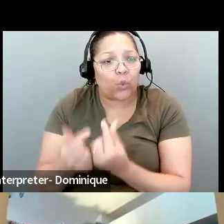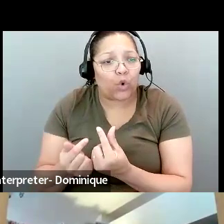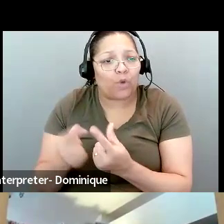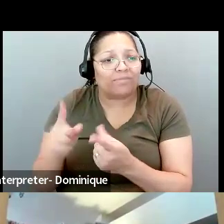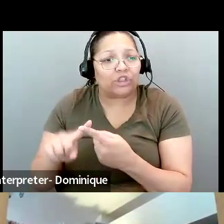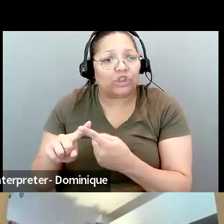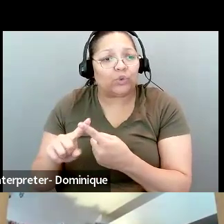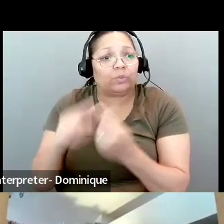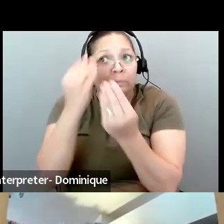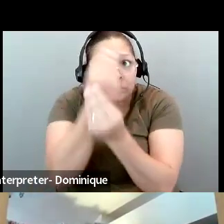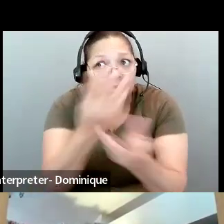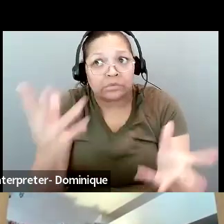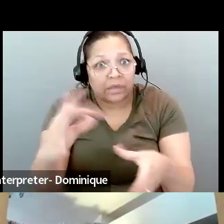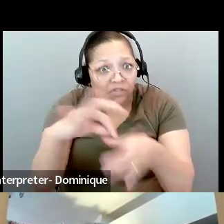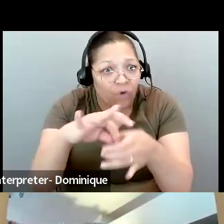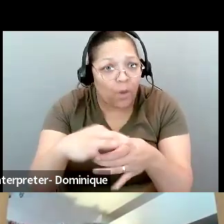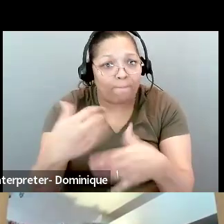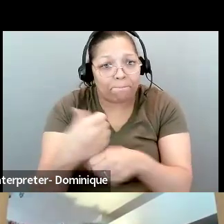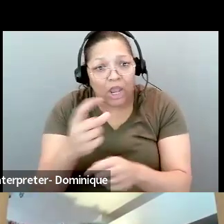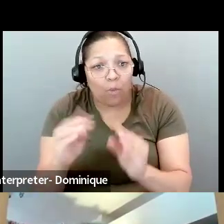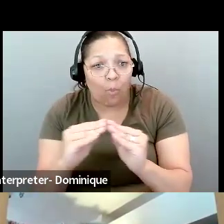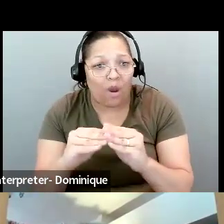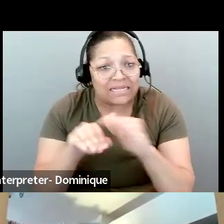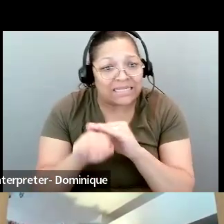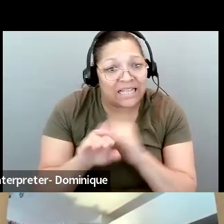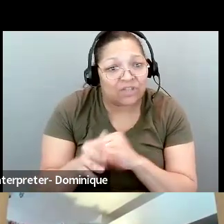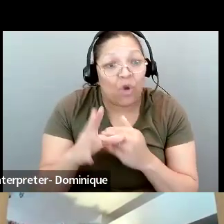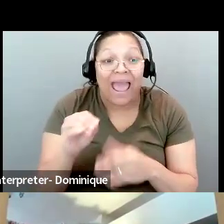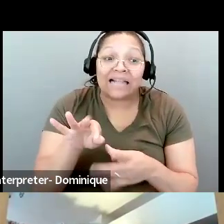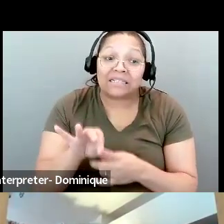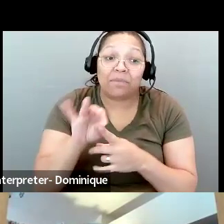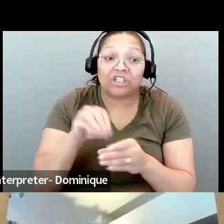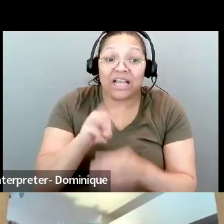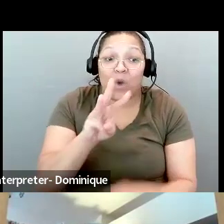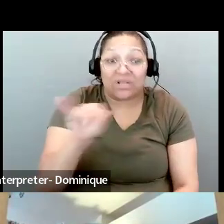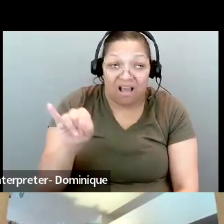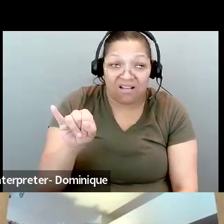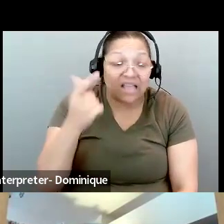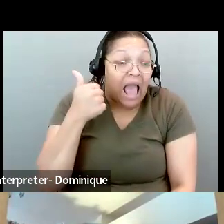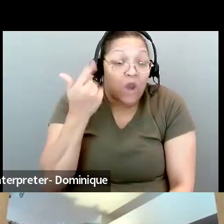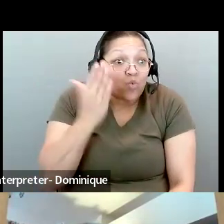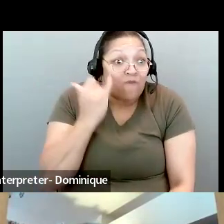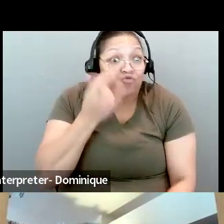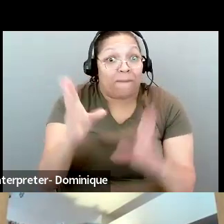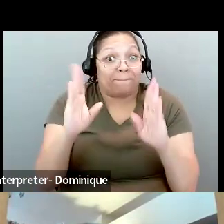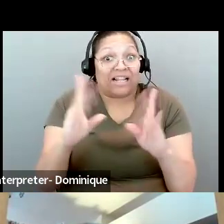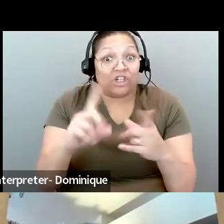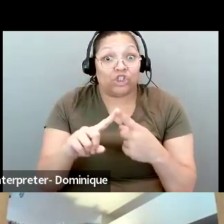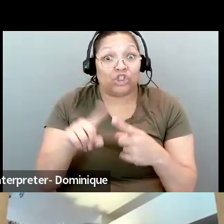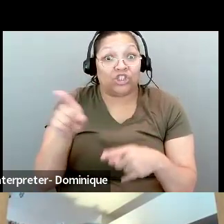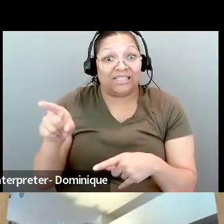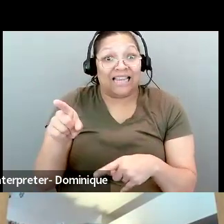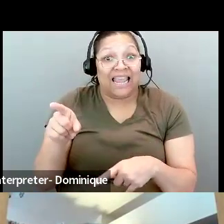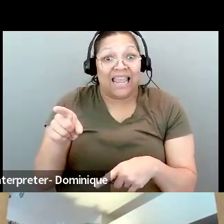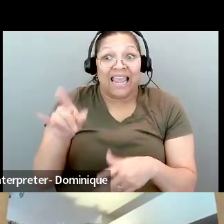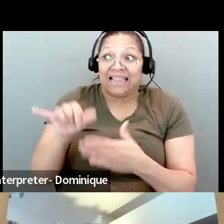the vote and to make voting more accessible, especially in Wisconsin, where that's been kind of if you've been paying attention to the national news, a little bit fraught